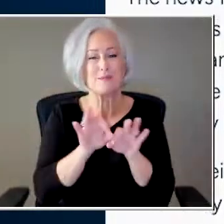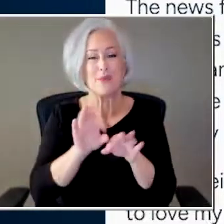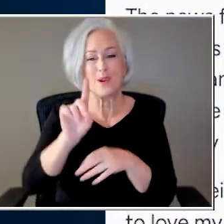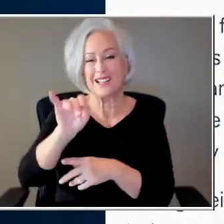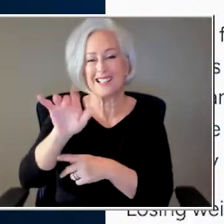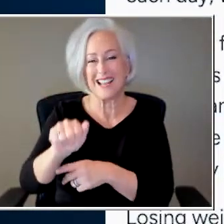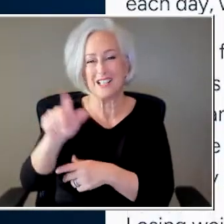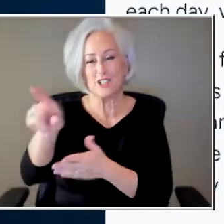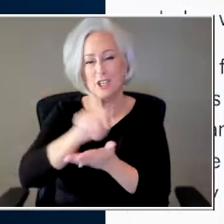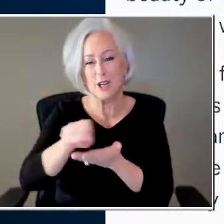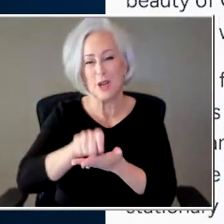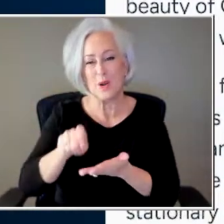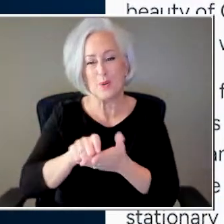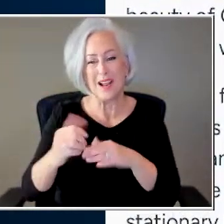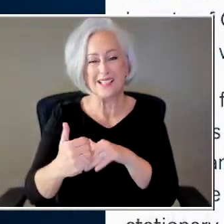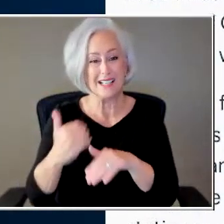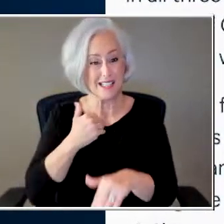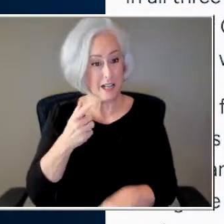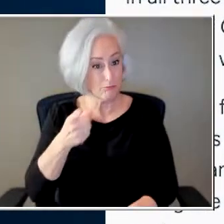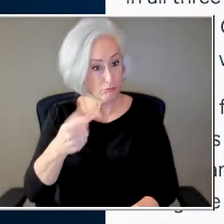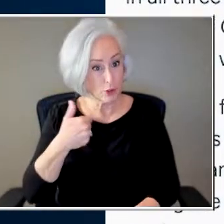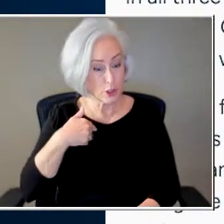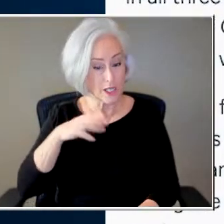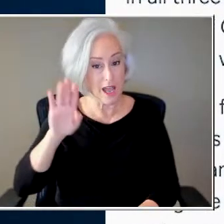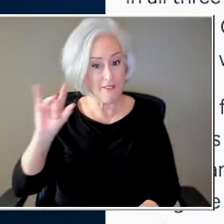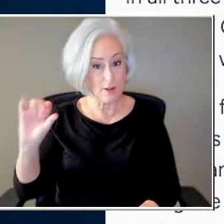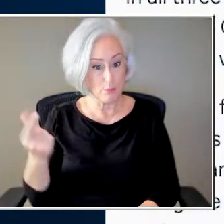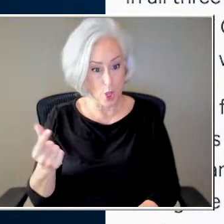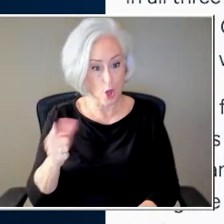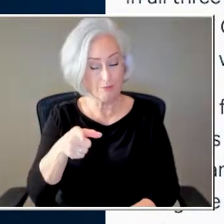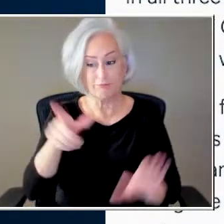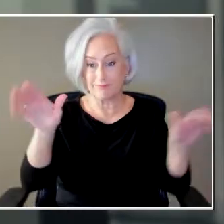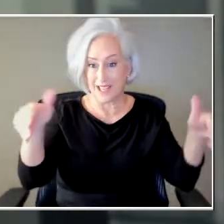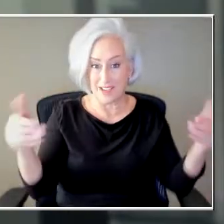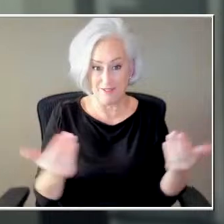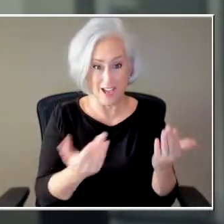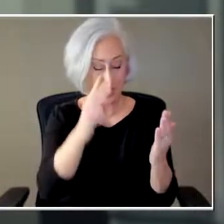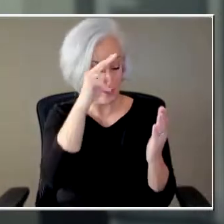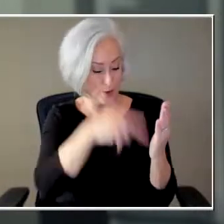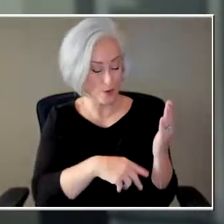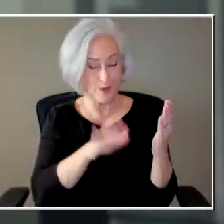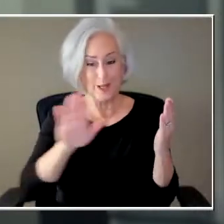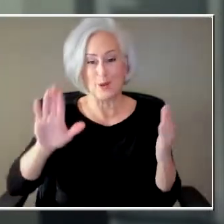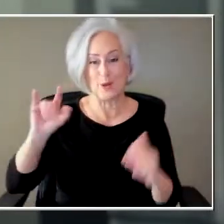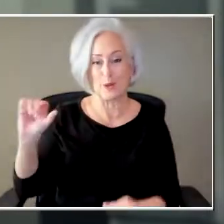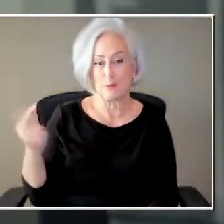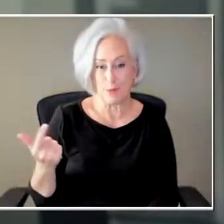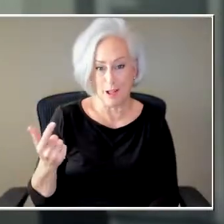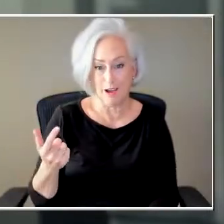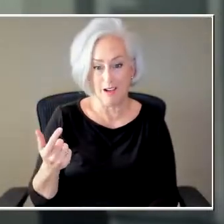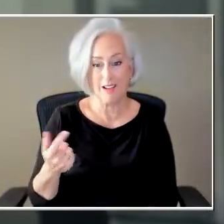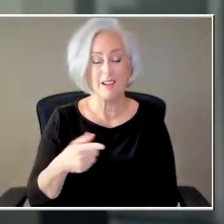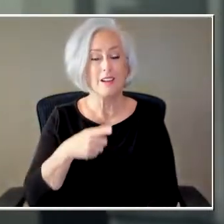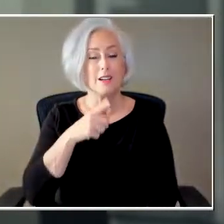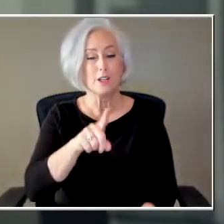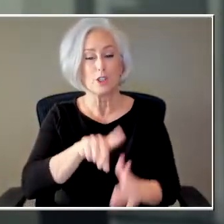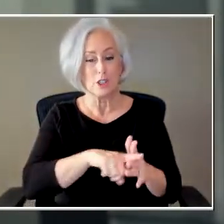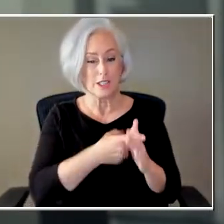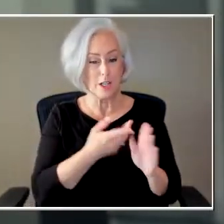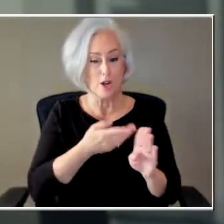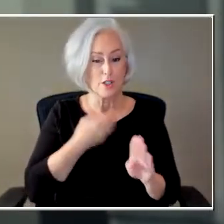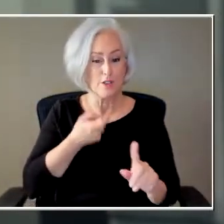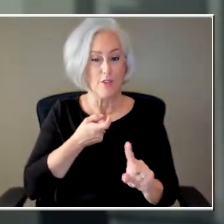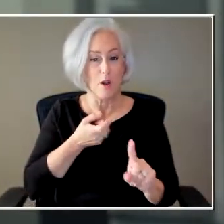she has a blog, which I invite everyone to read, where she goes basically from even days before